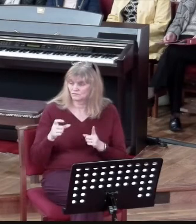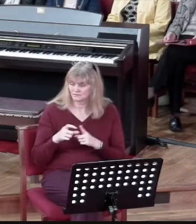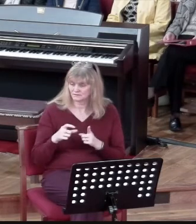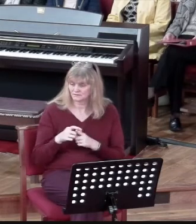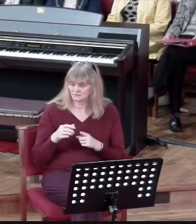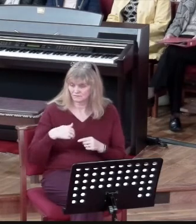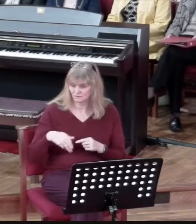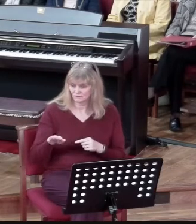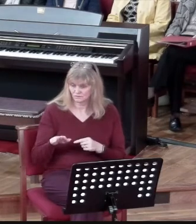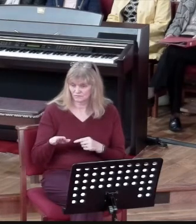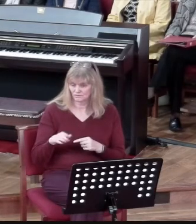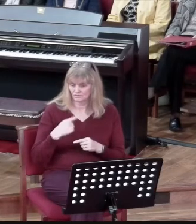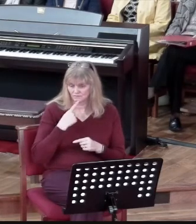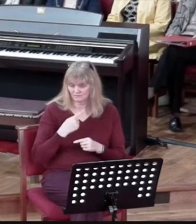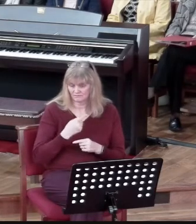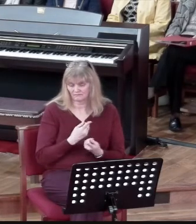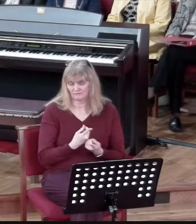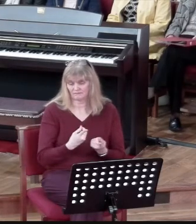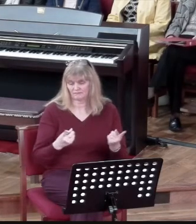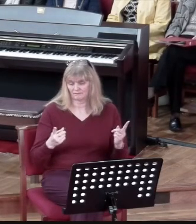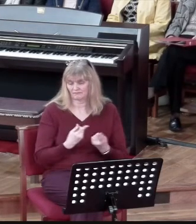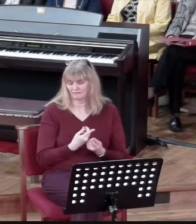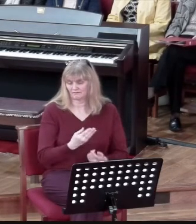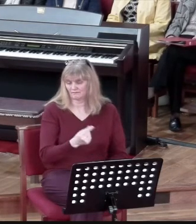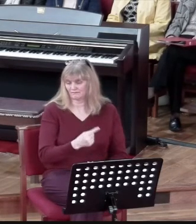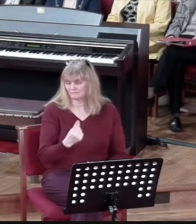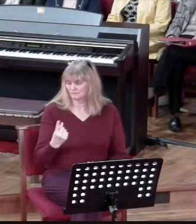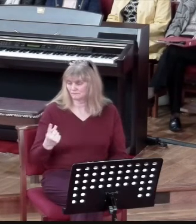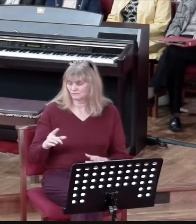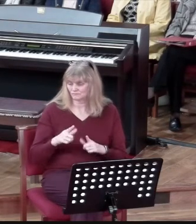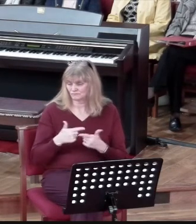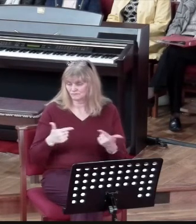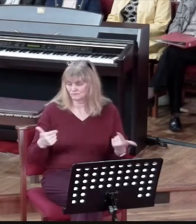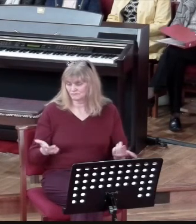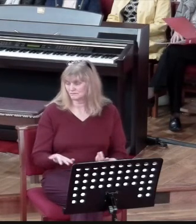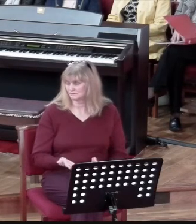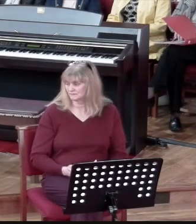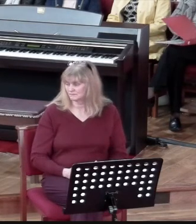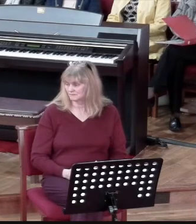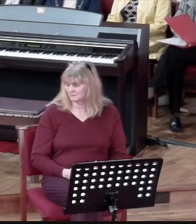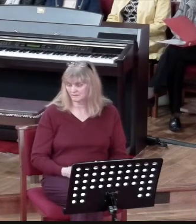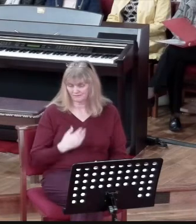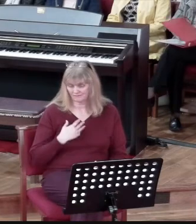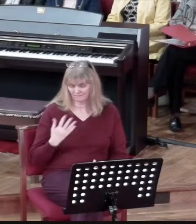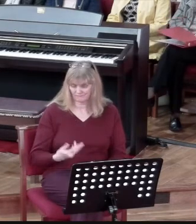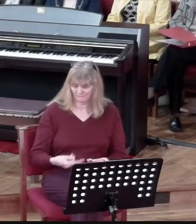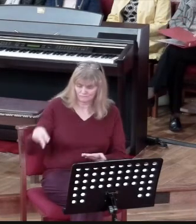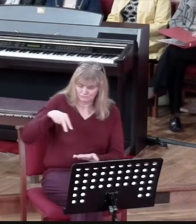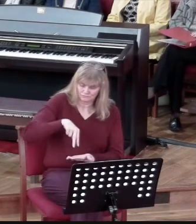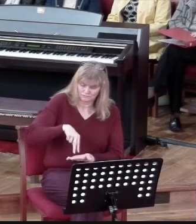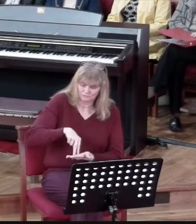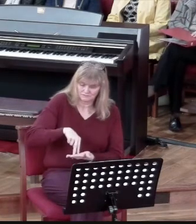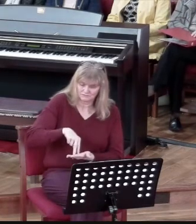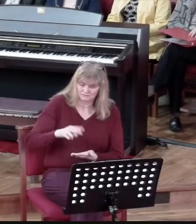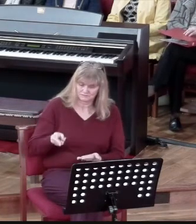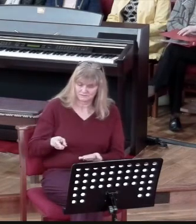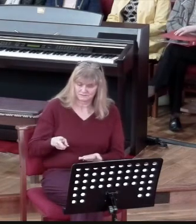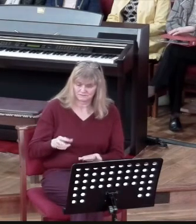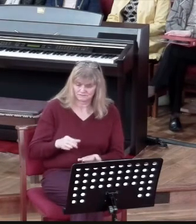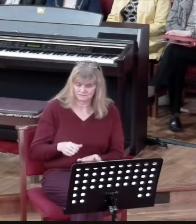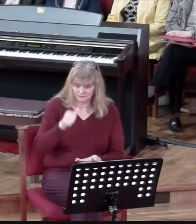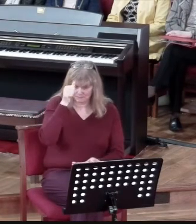says, go and tell everybody that about me, that I've risen from the dead, and go and make disciples and